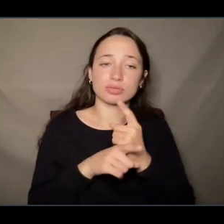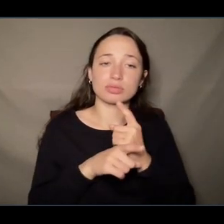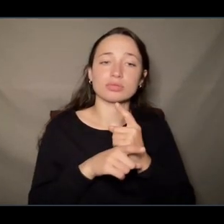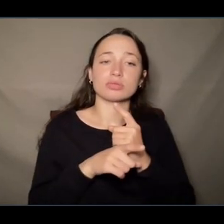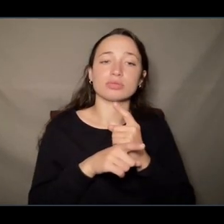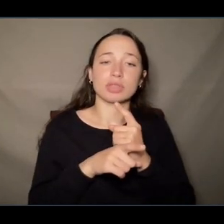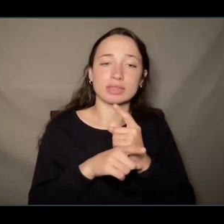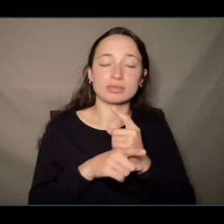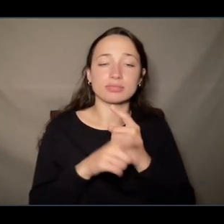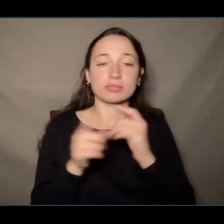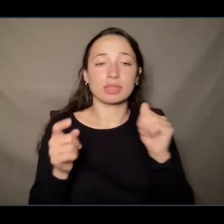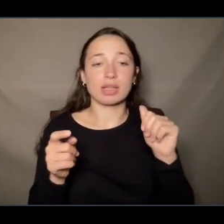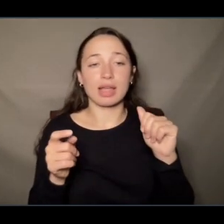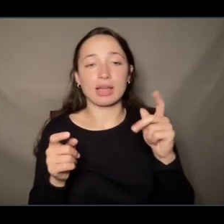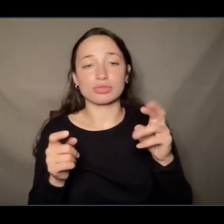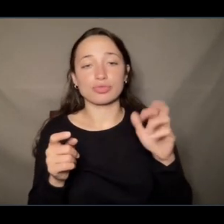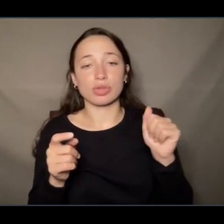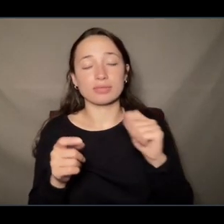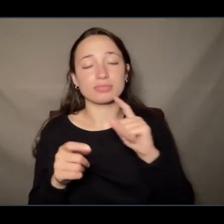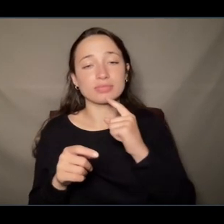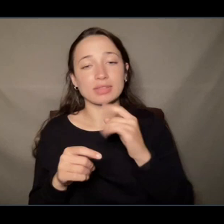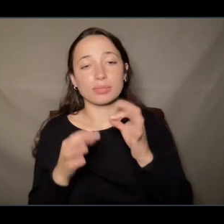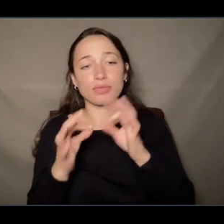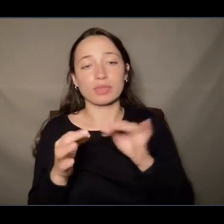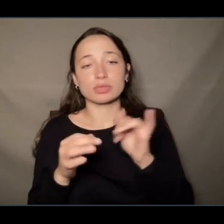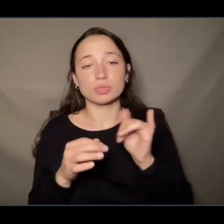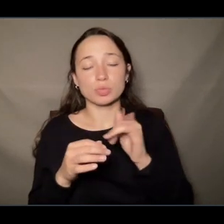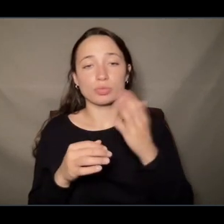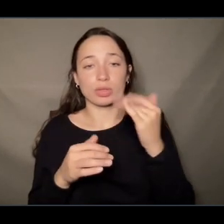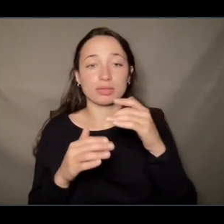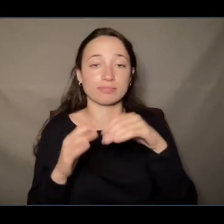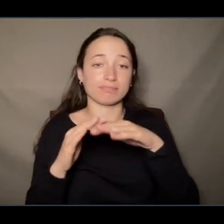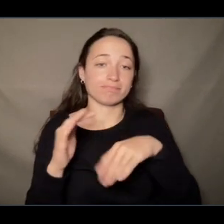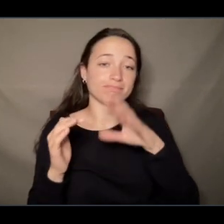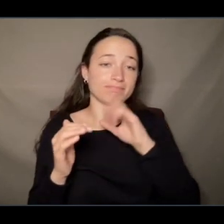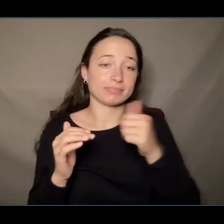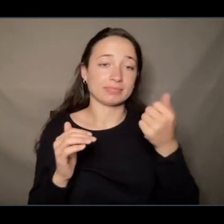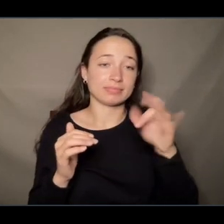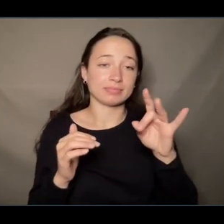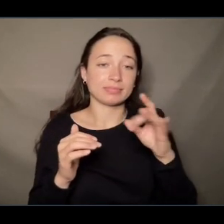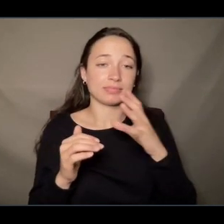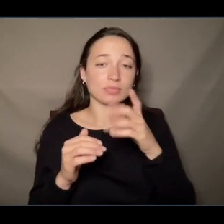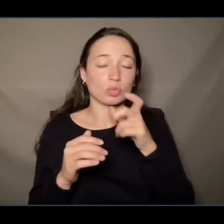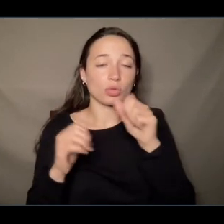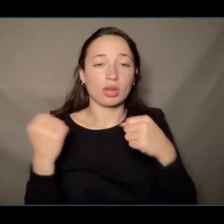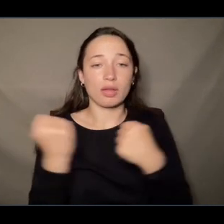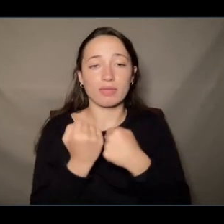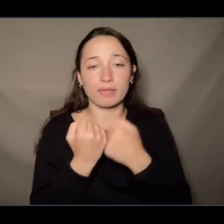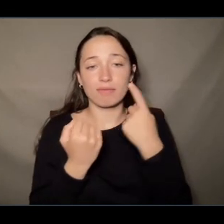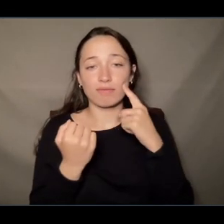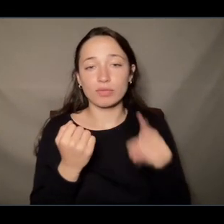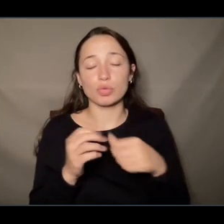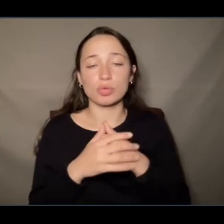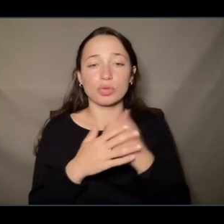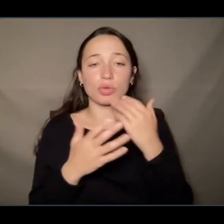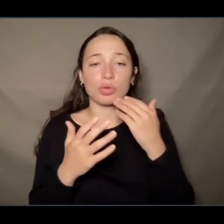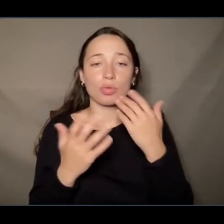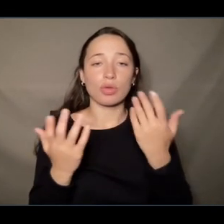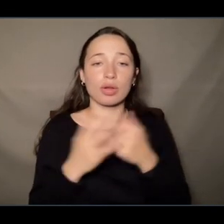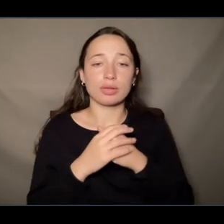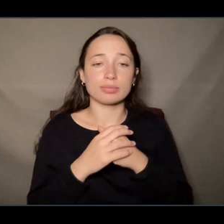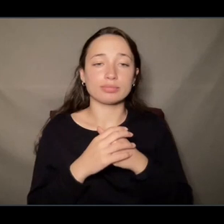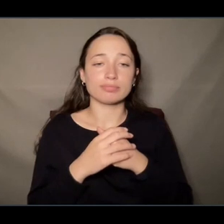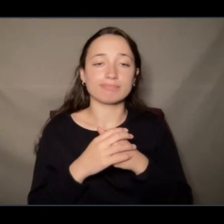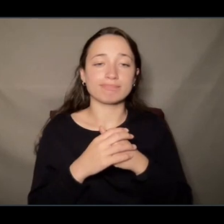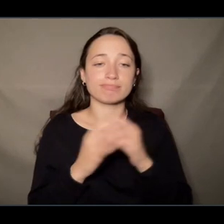You're 100% right. And Andrea said it so perfectly in terms of, you know, when you're under 18 years old, who can advocate